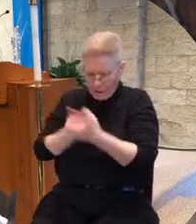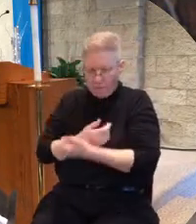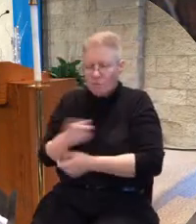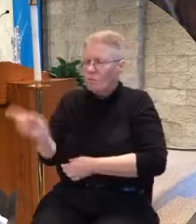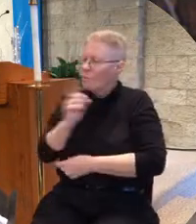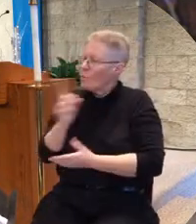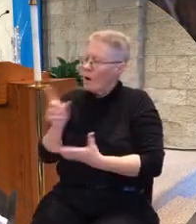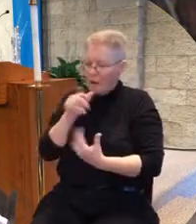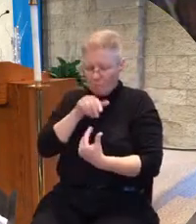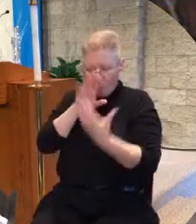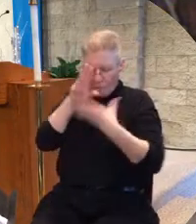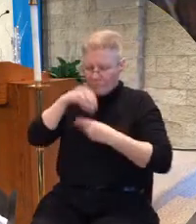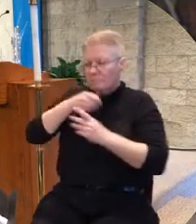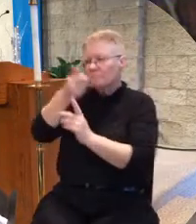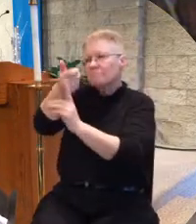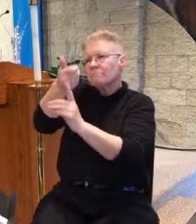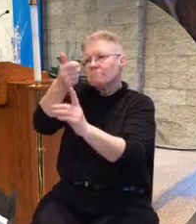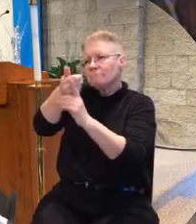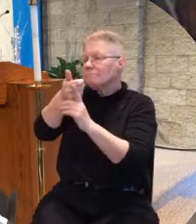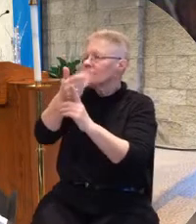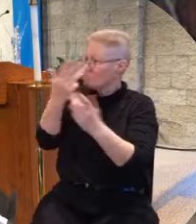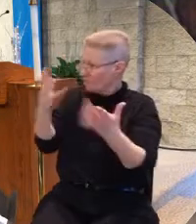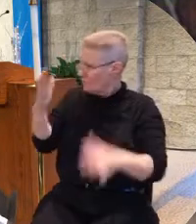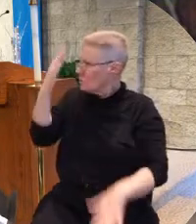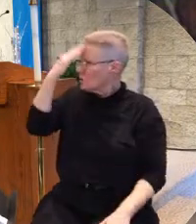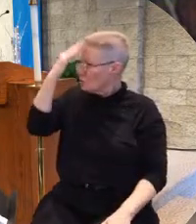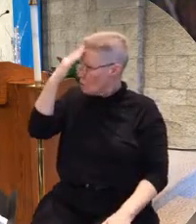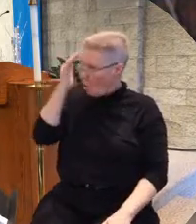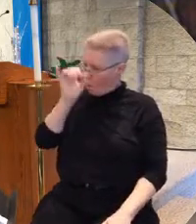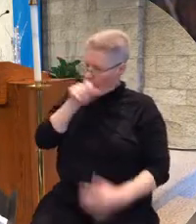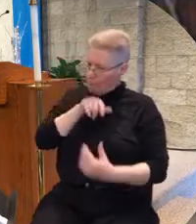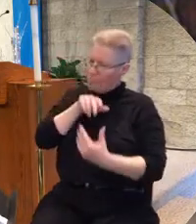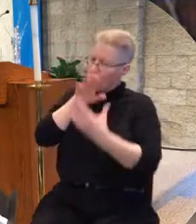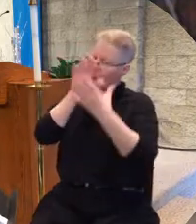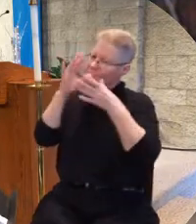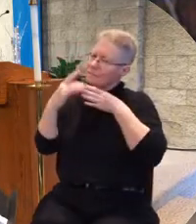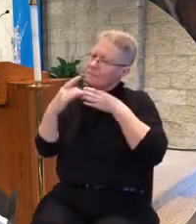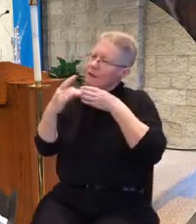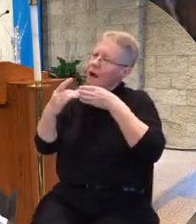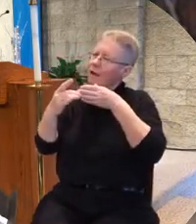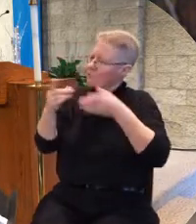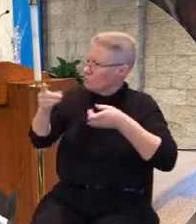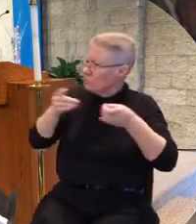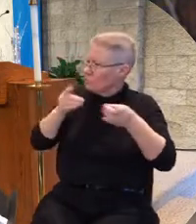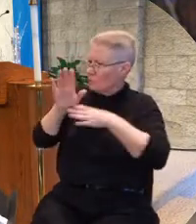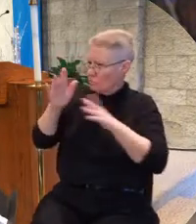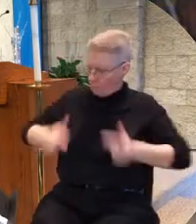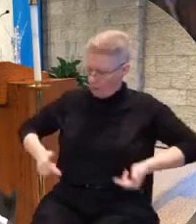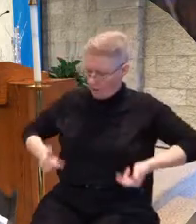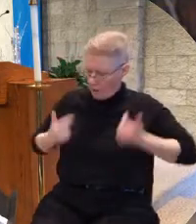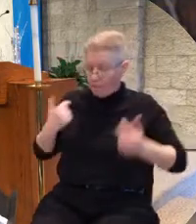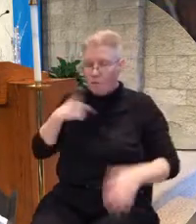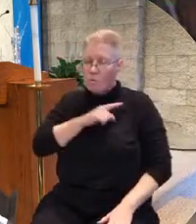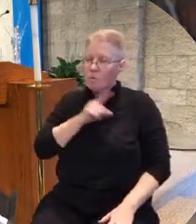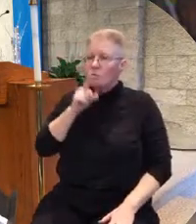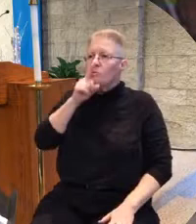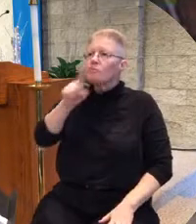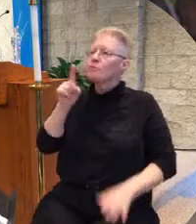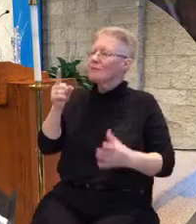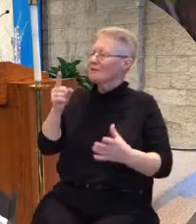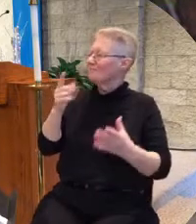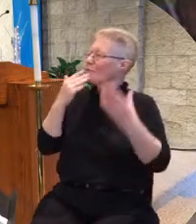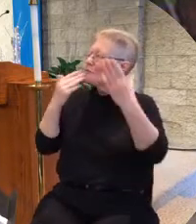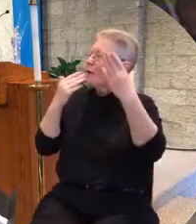truly guides and directs our life. We are truly grateful to be here this morning. We're grateful